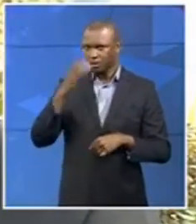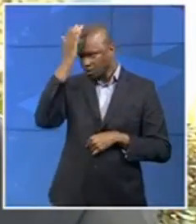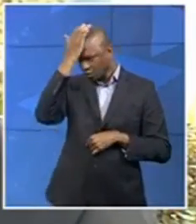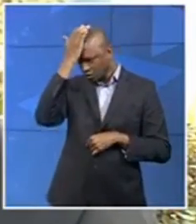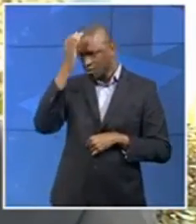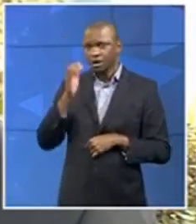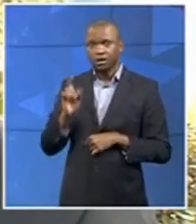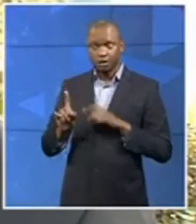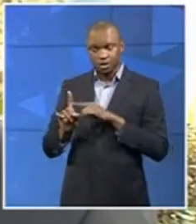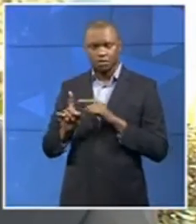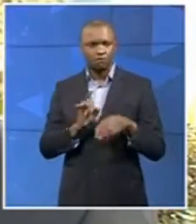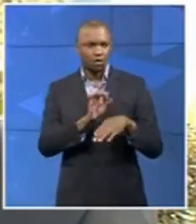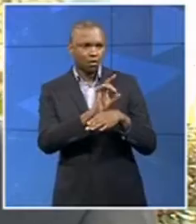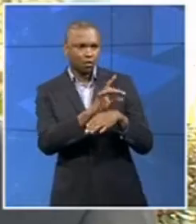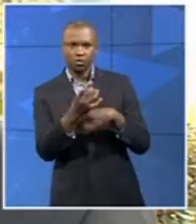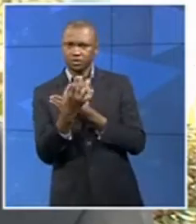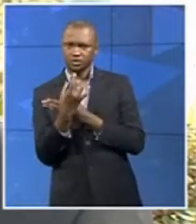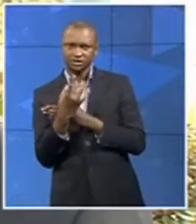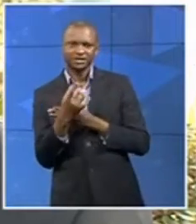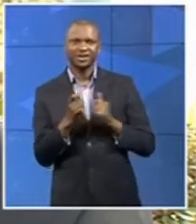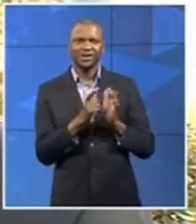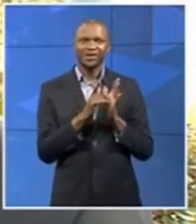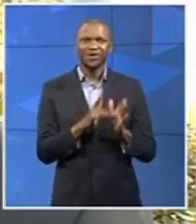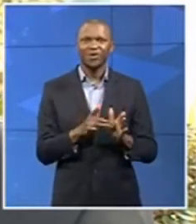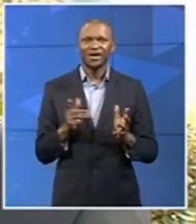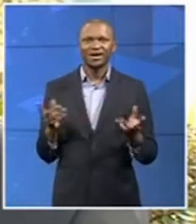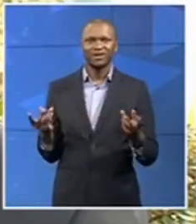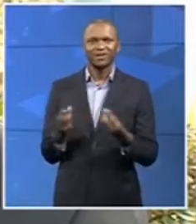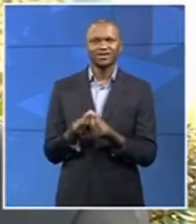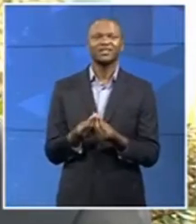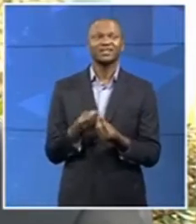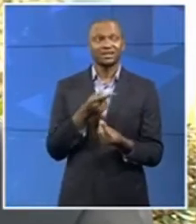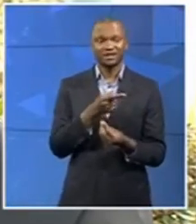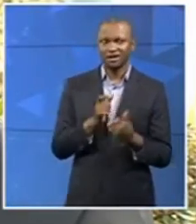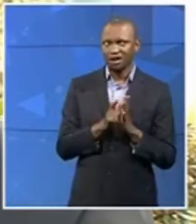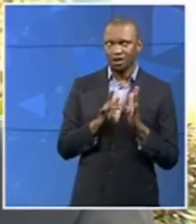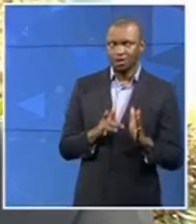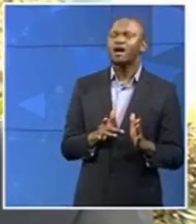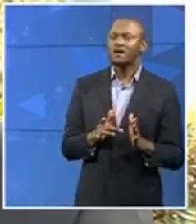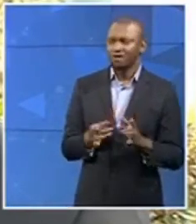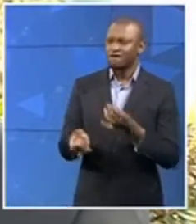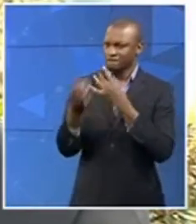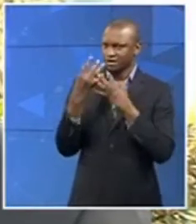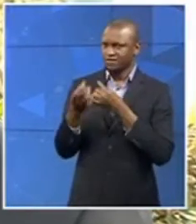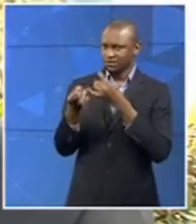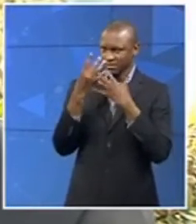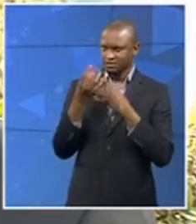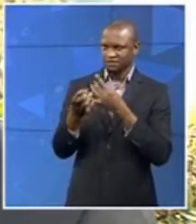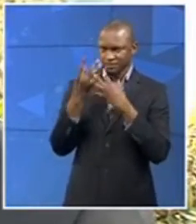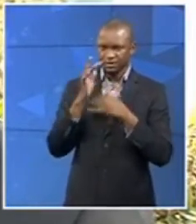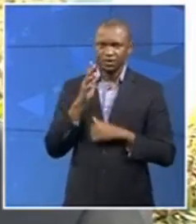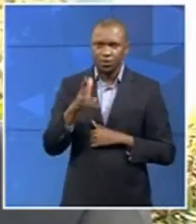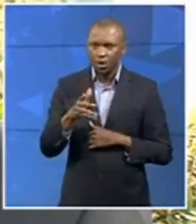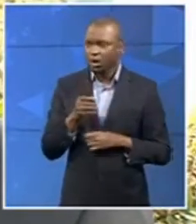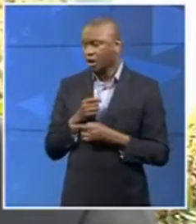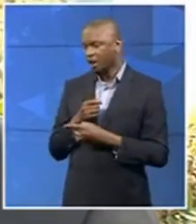lawyers. So I'm sure we'll get better feedback when his lawyers come back. And part of the matters that they'll be discussing are